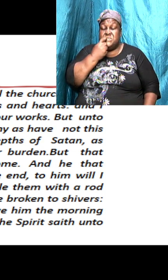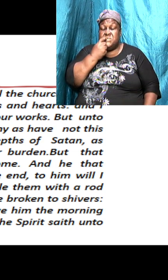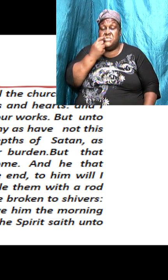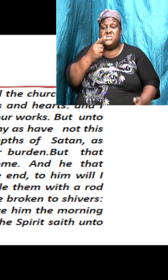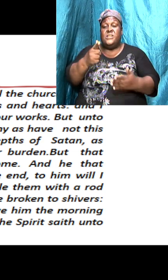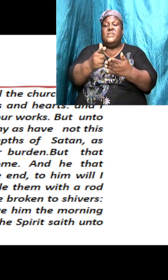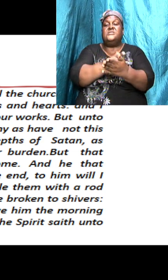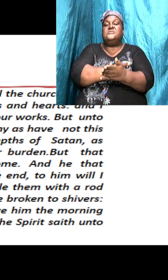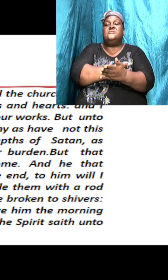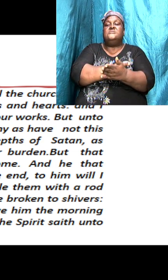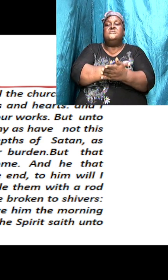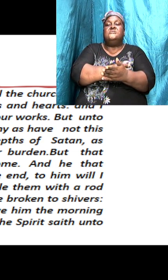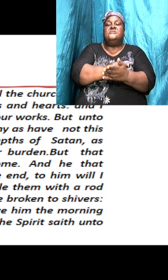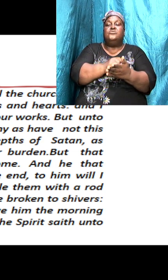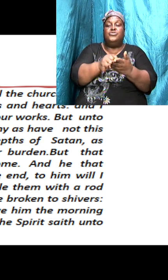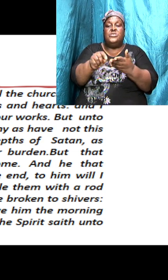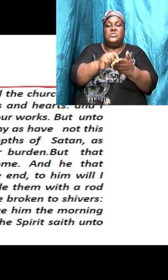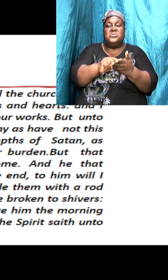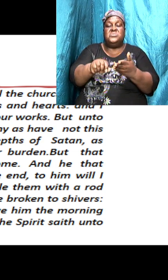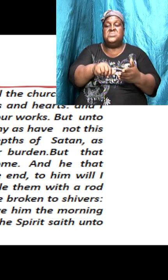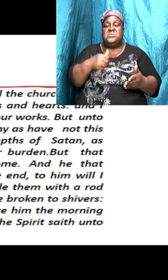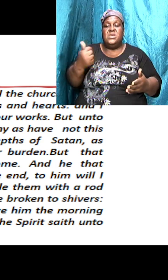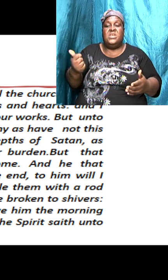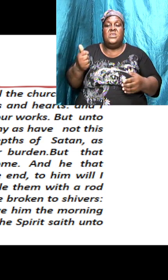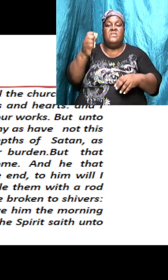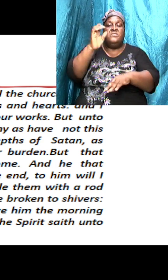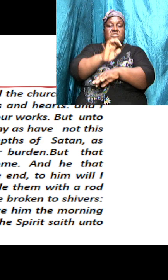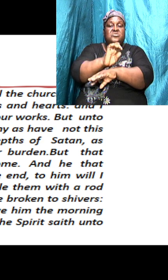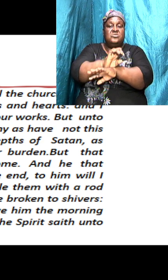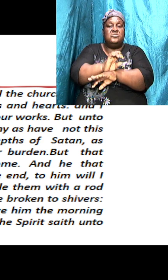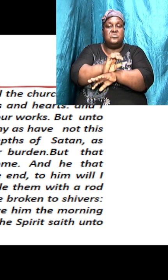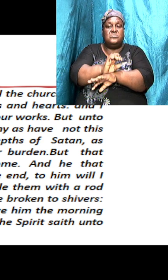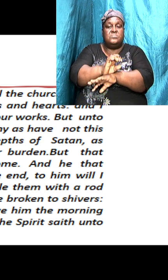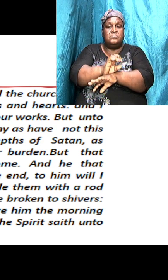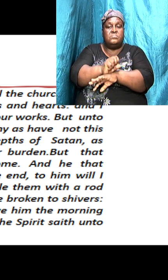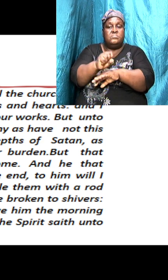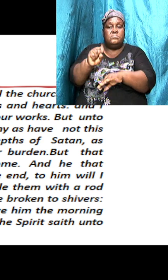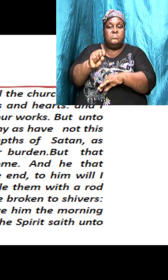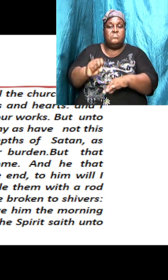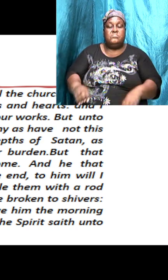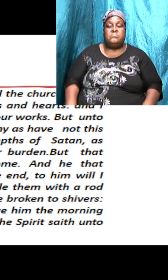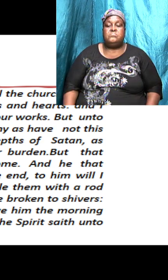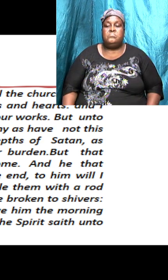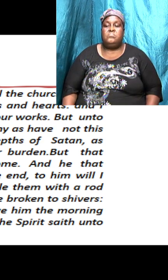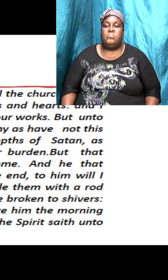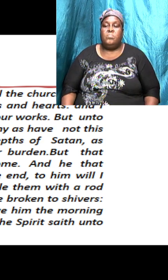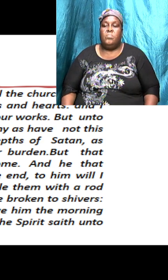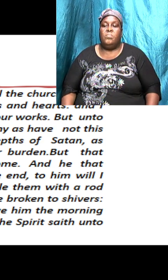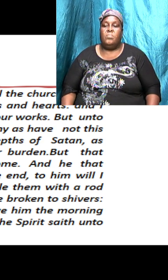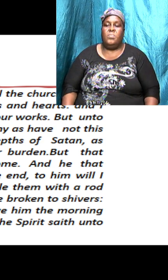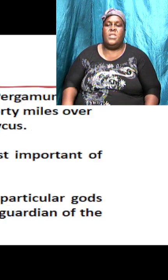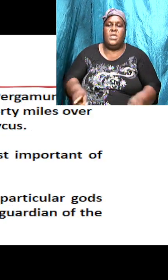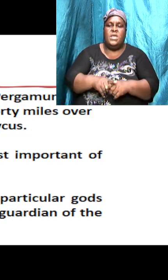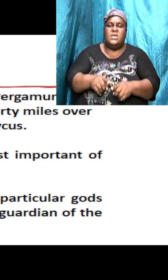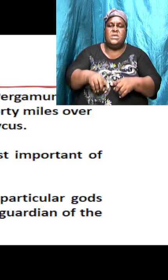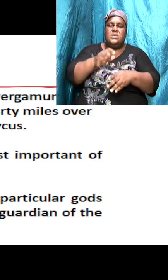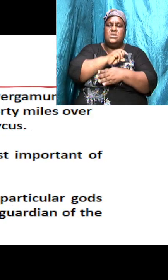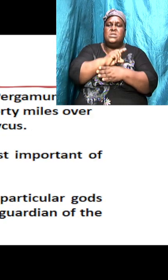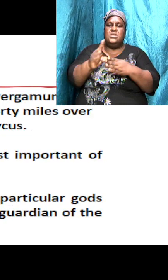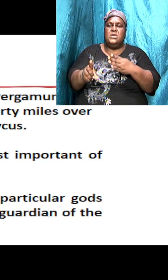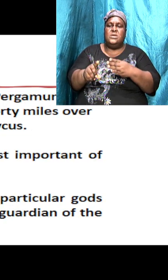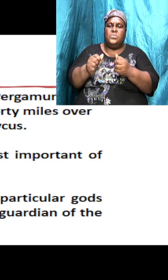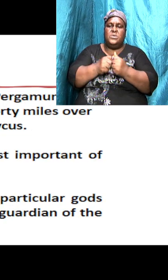churches. Amen. And it is important that we understand that. And so, as we did with the others, we looked